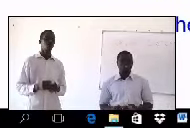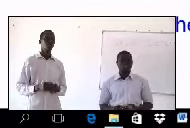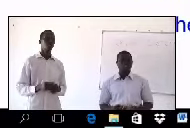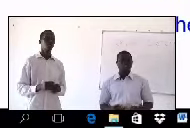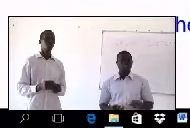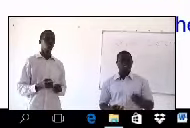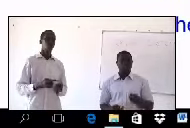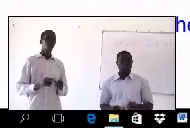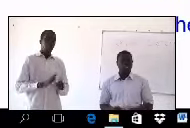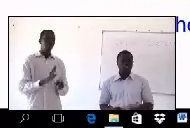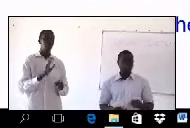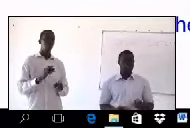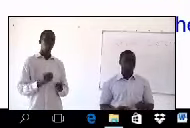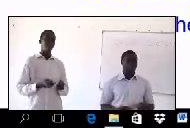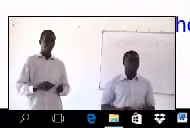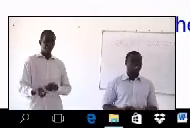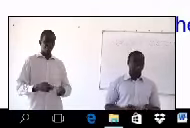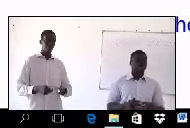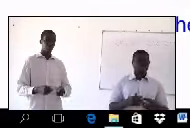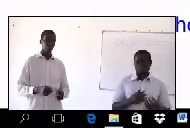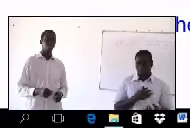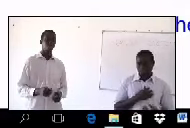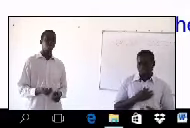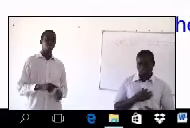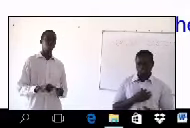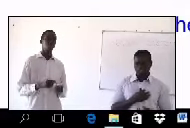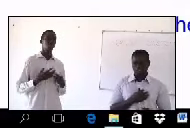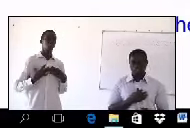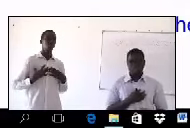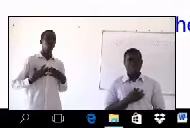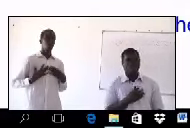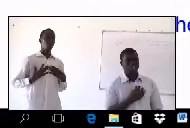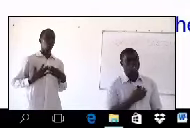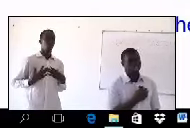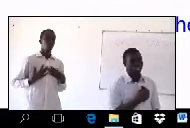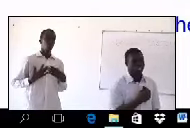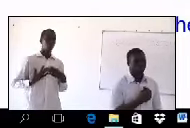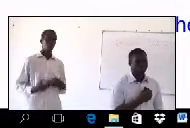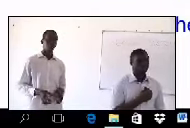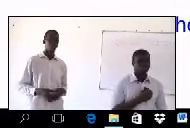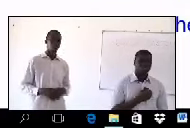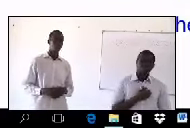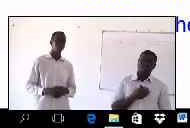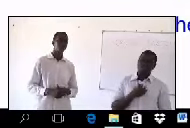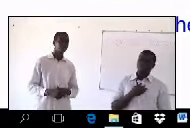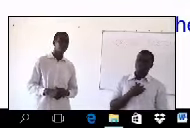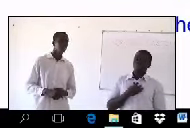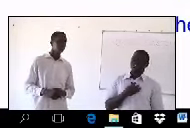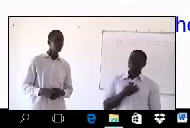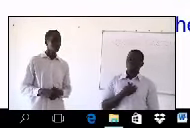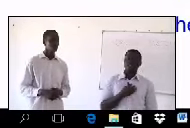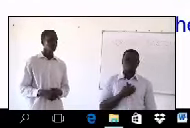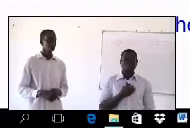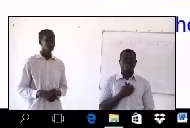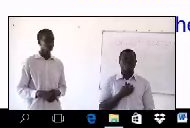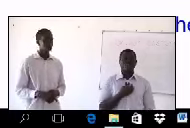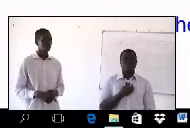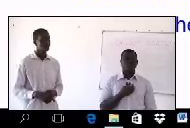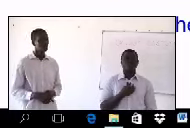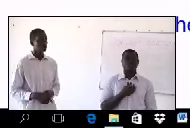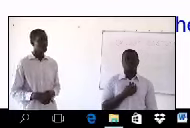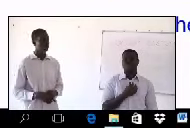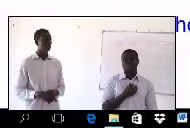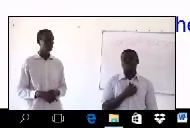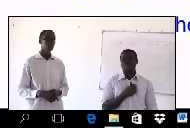medulla oblongata? It controls involuntary action, especially those concerns with respiration. As I